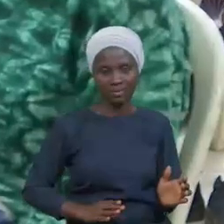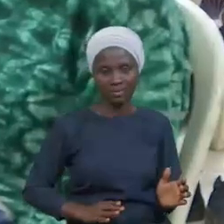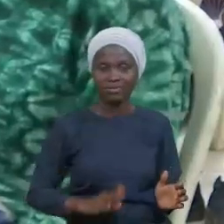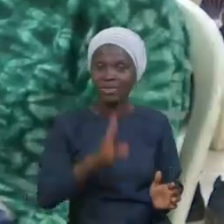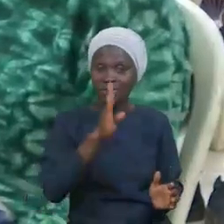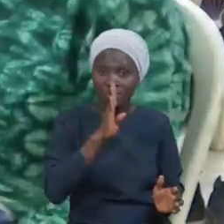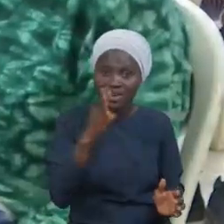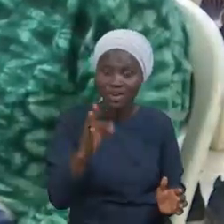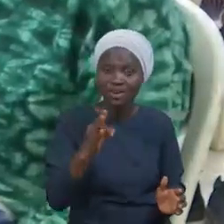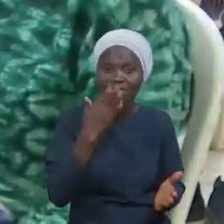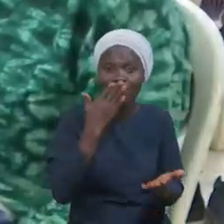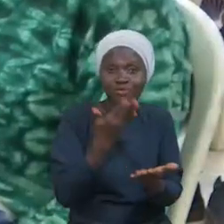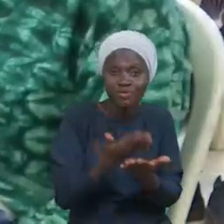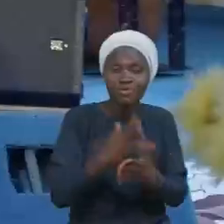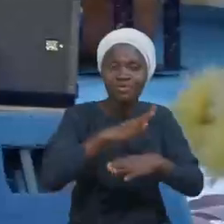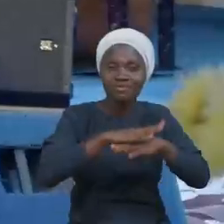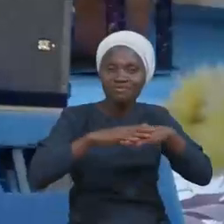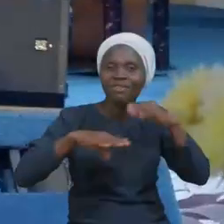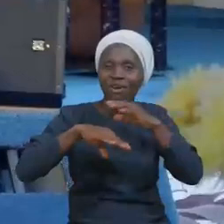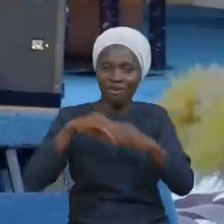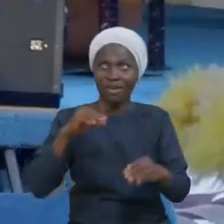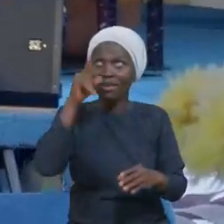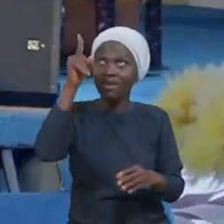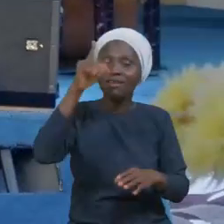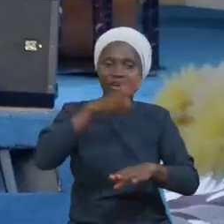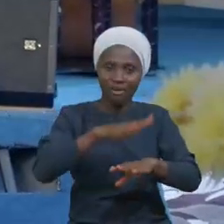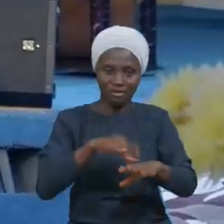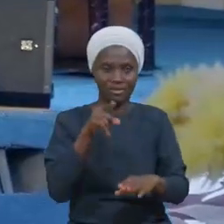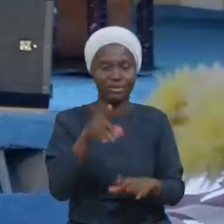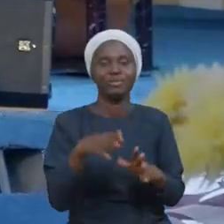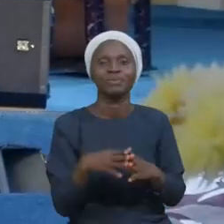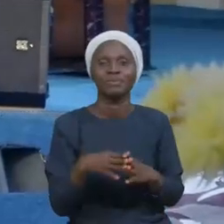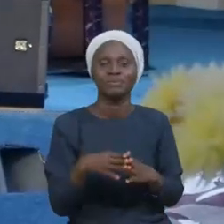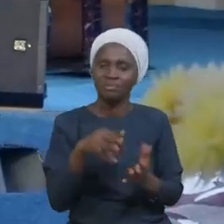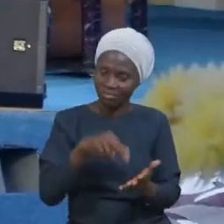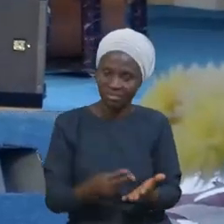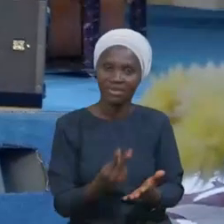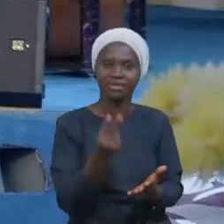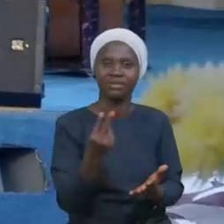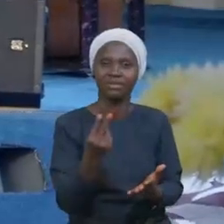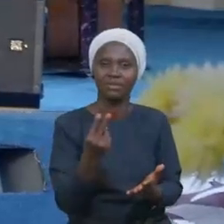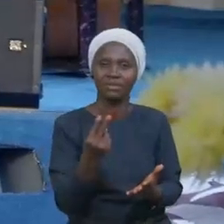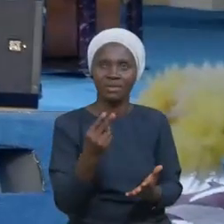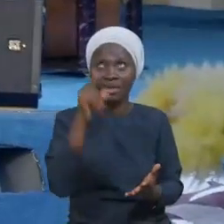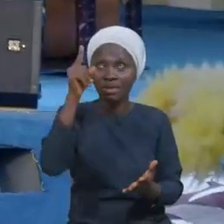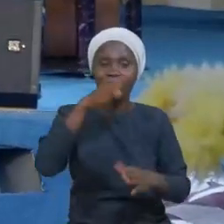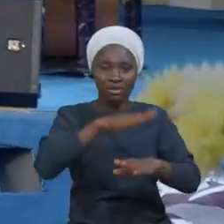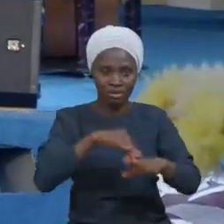of good comfort, he calleth thee. Rise, he calleth thee.